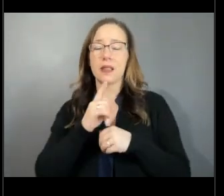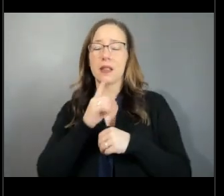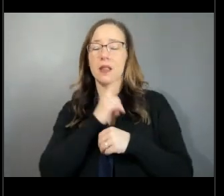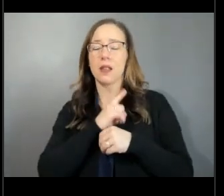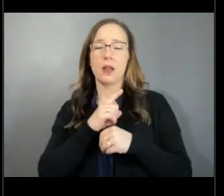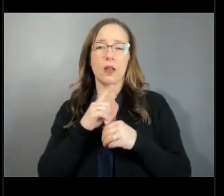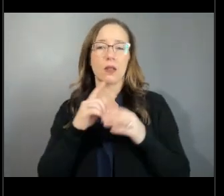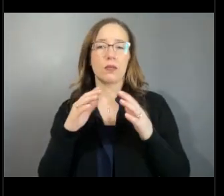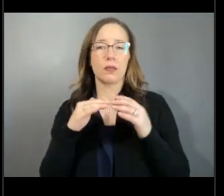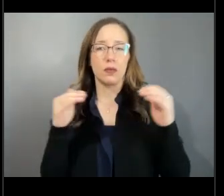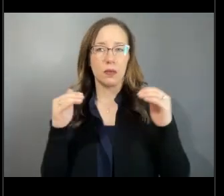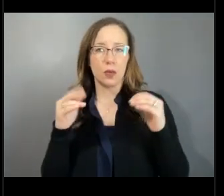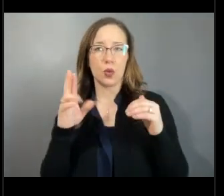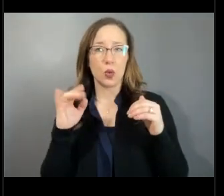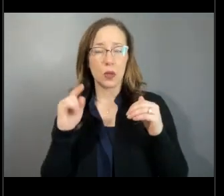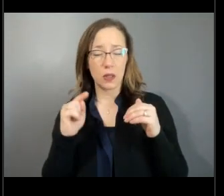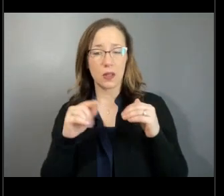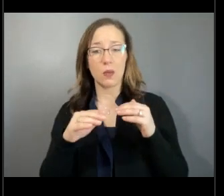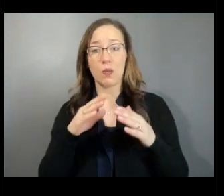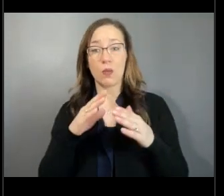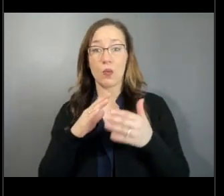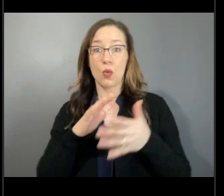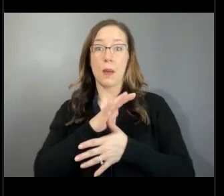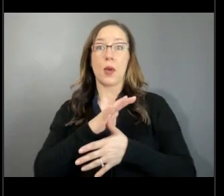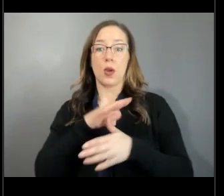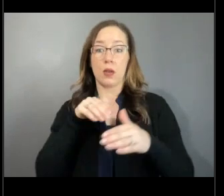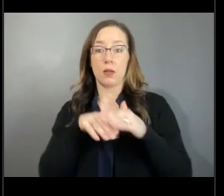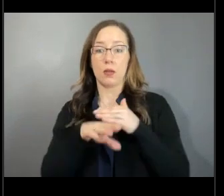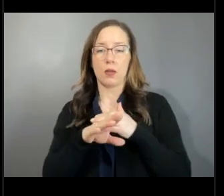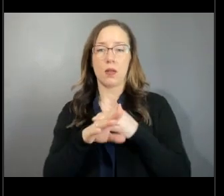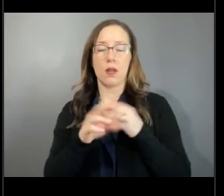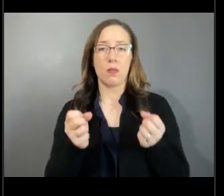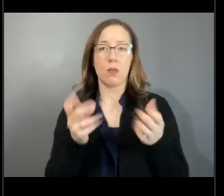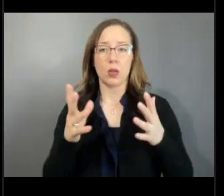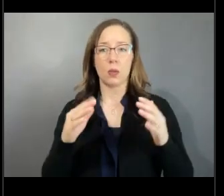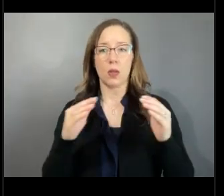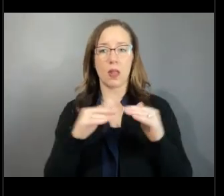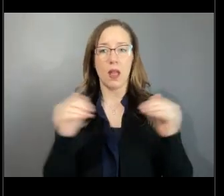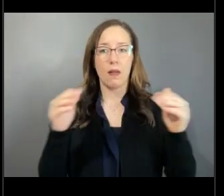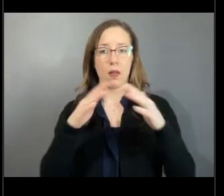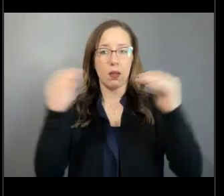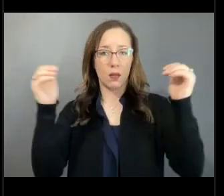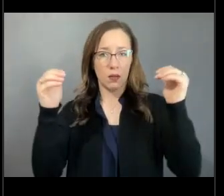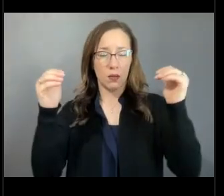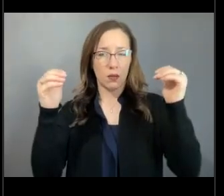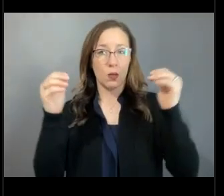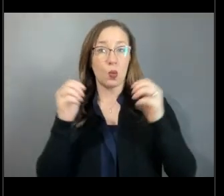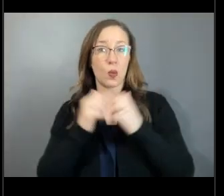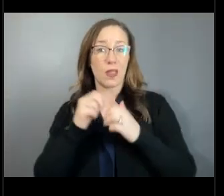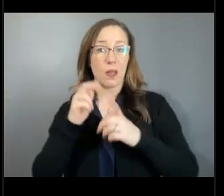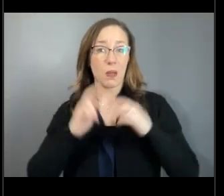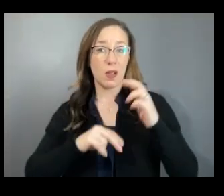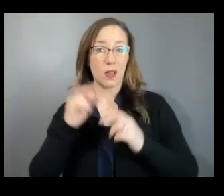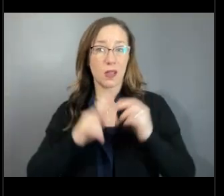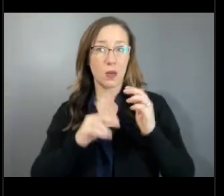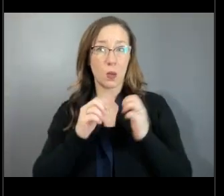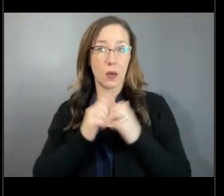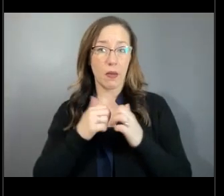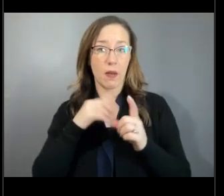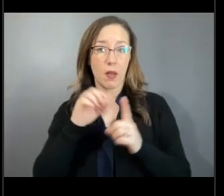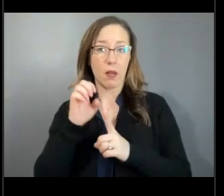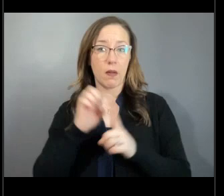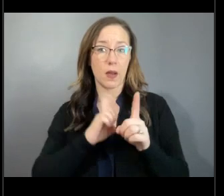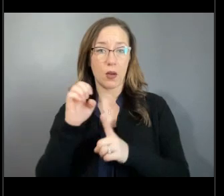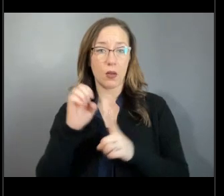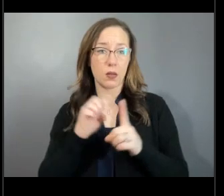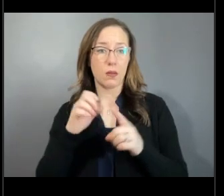the primary entry level of multi-story dwelling units in buildings with elevators,